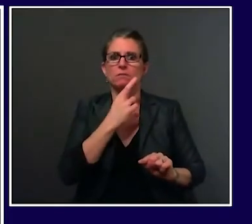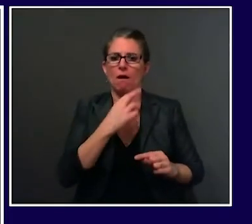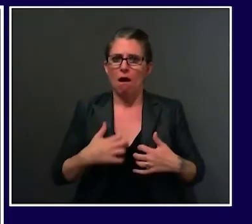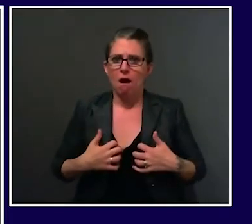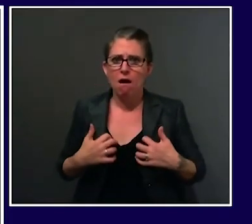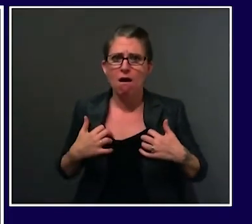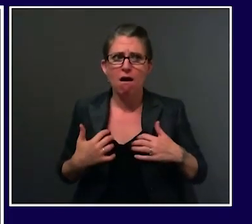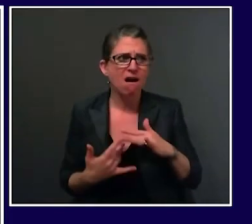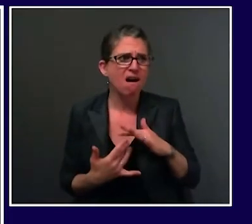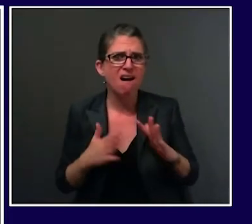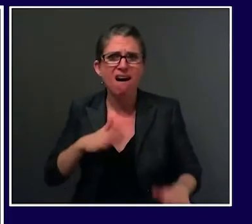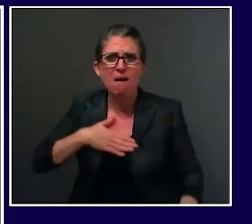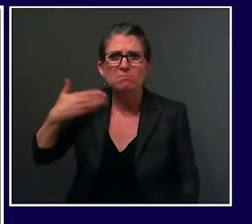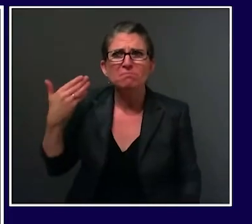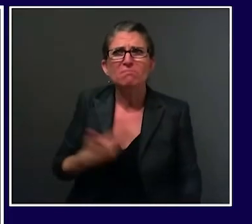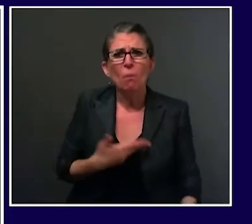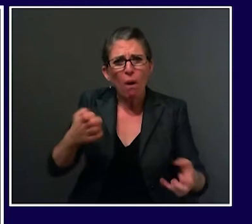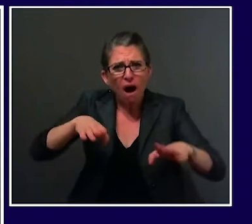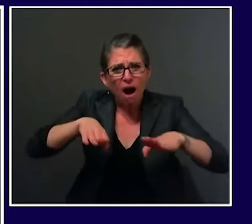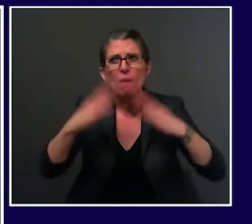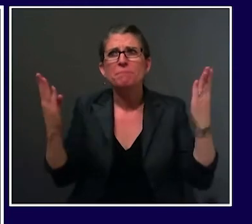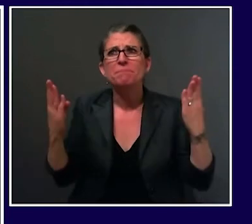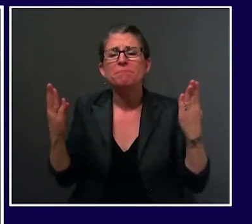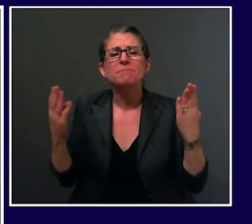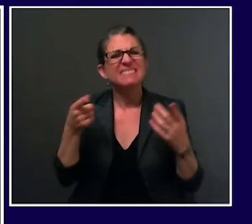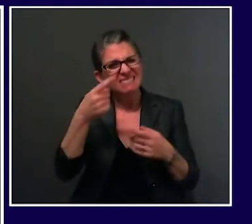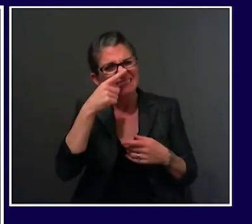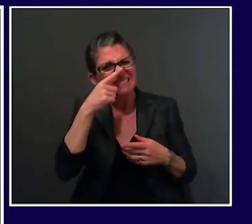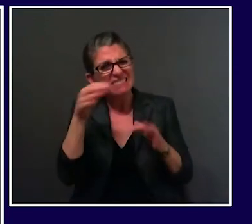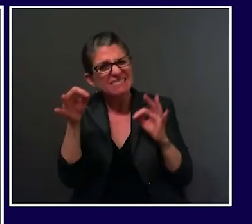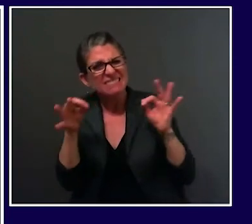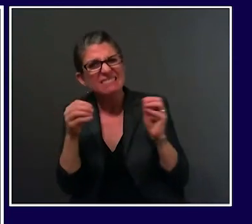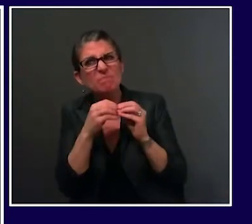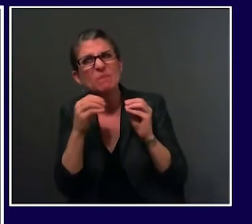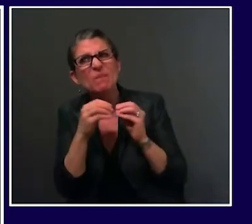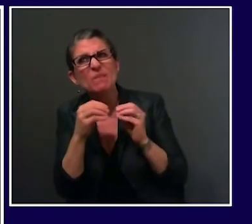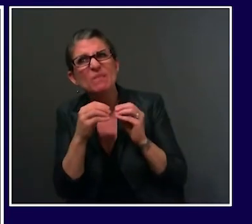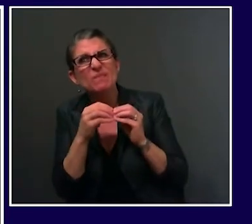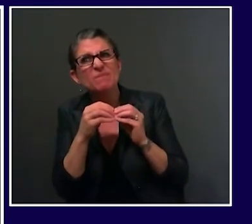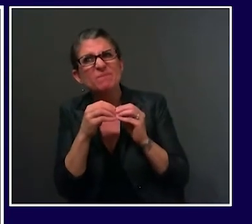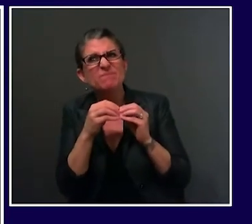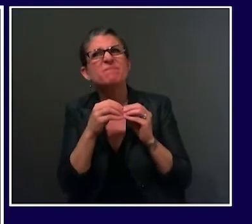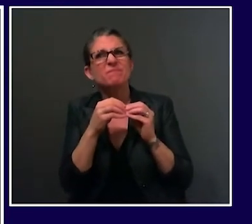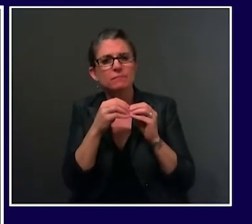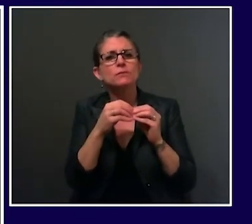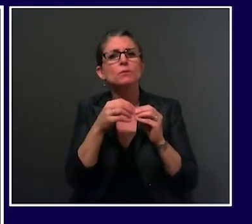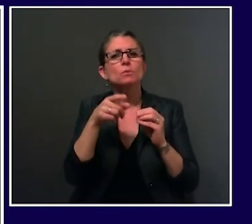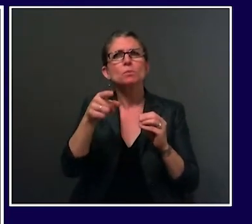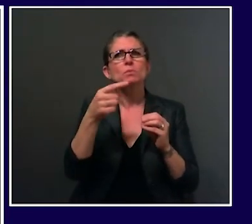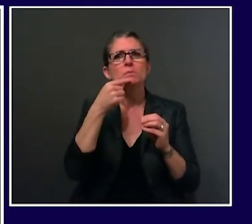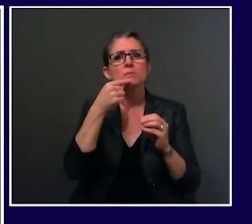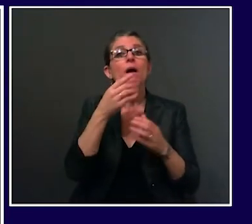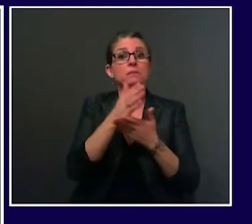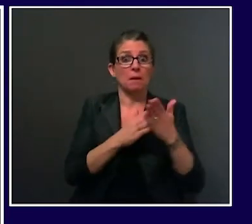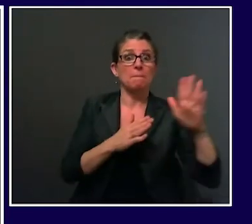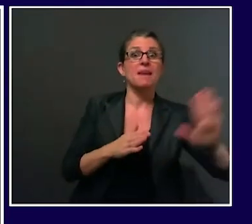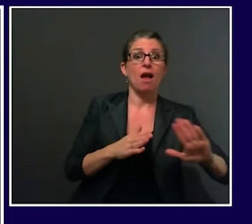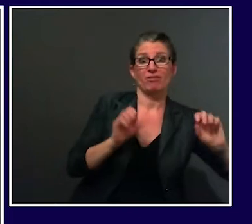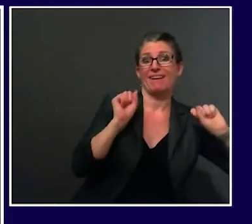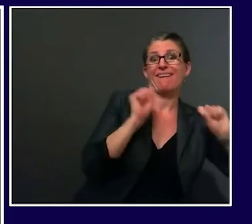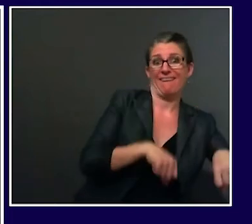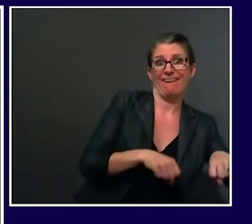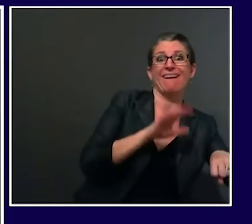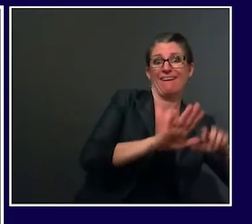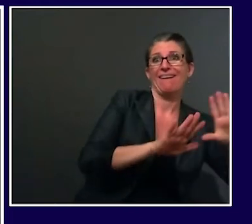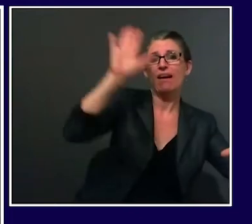isolating areas of different counties because some are more urban, some more rural? Sure. So the numbers that we look at as we think